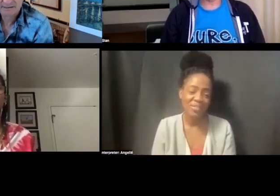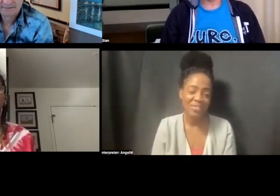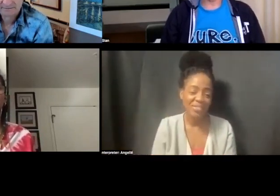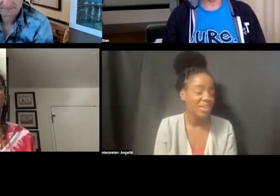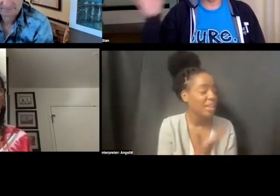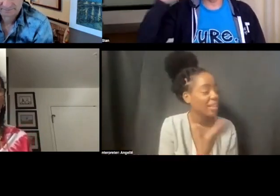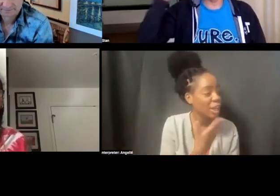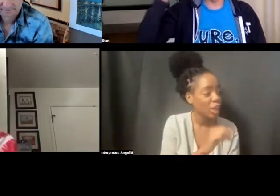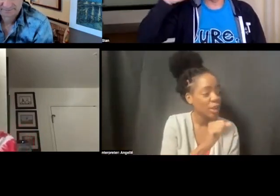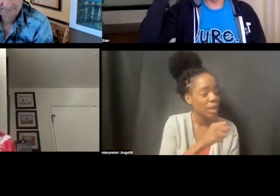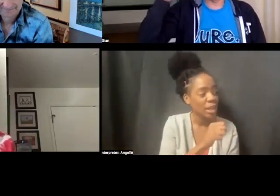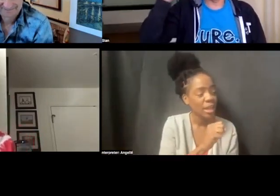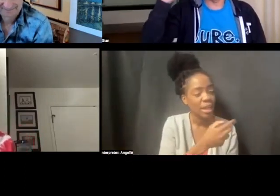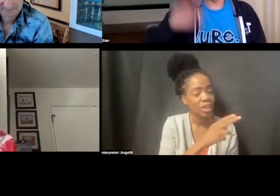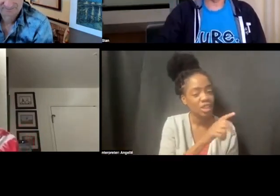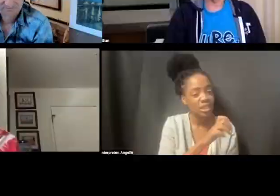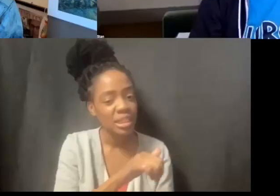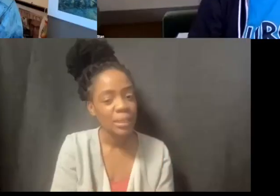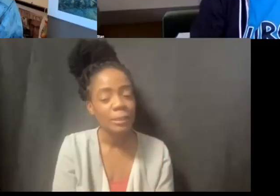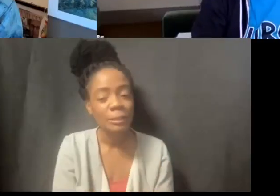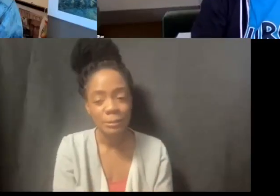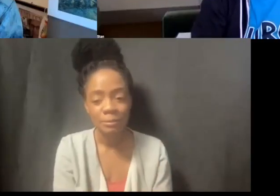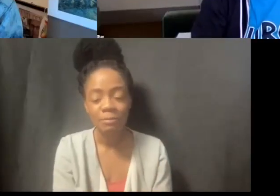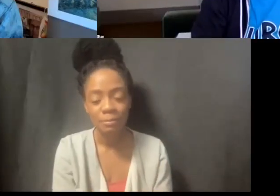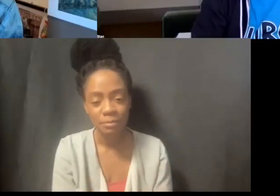Ashley. Welcome.